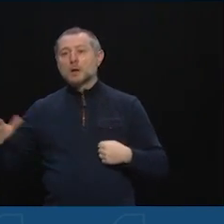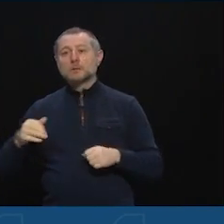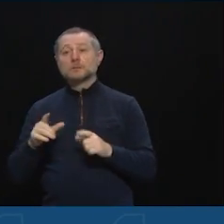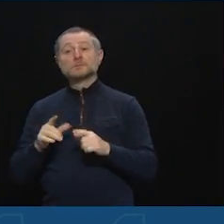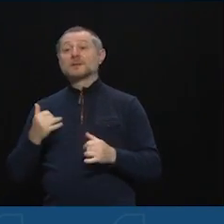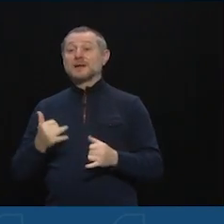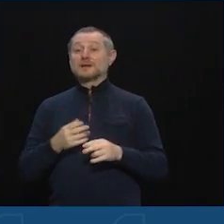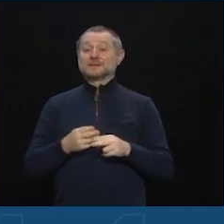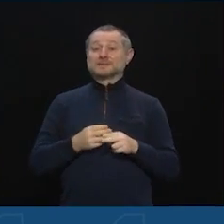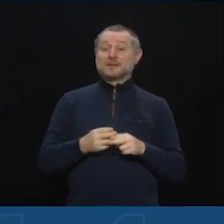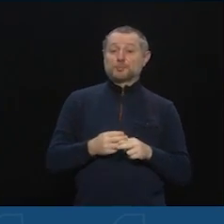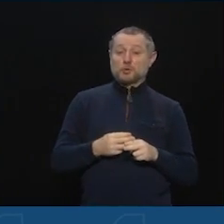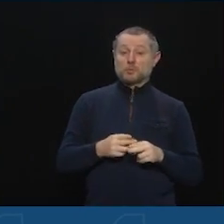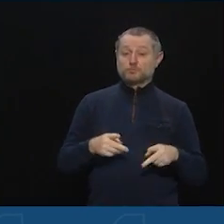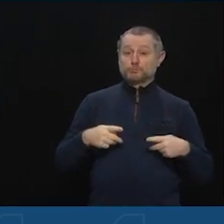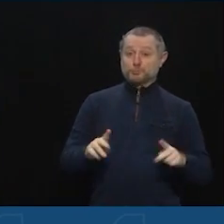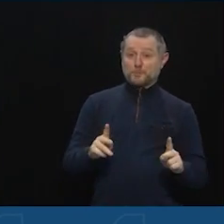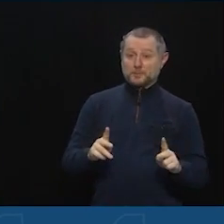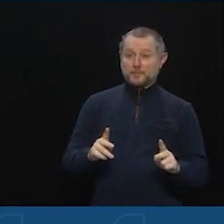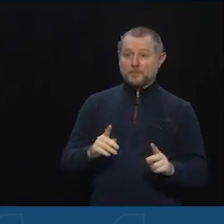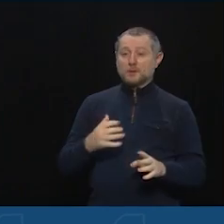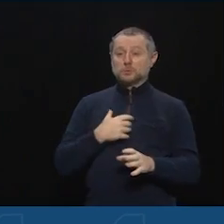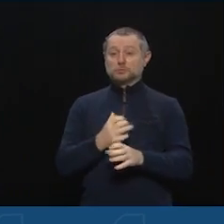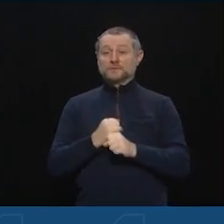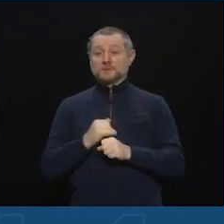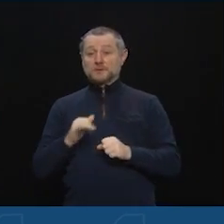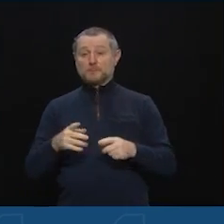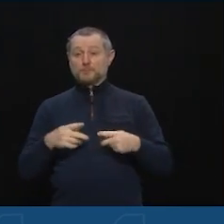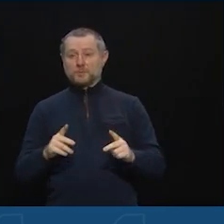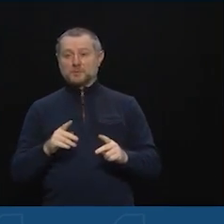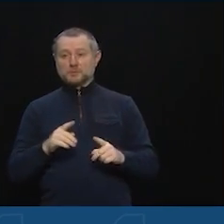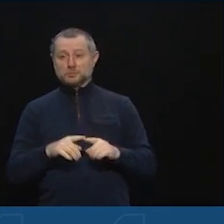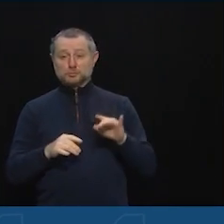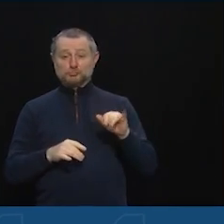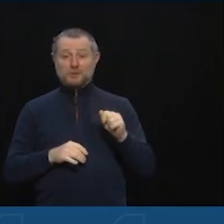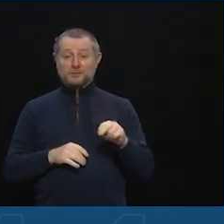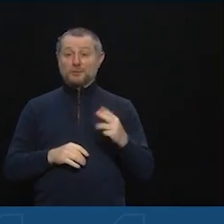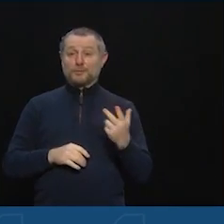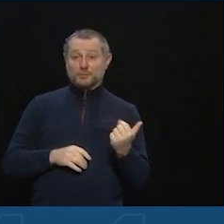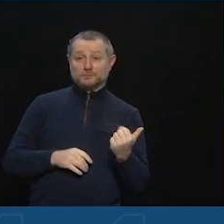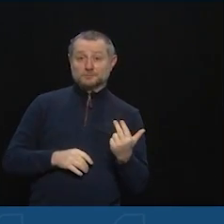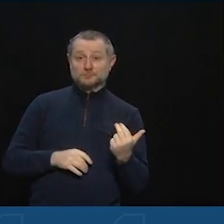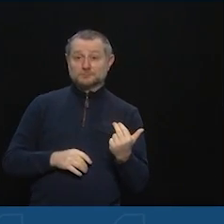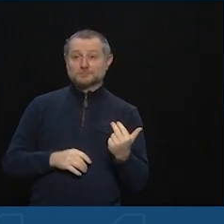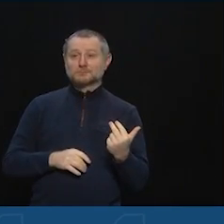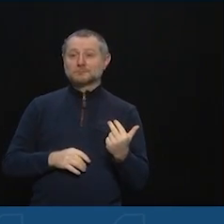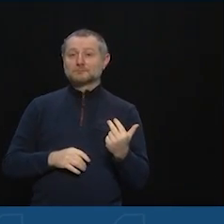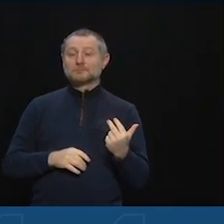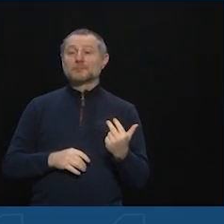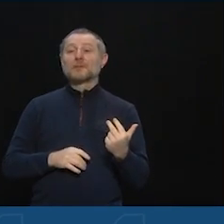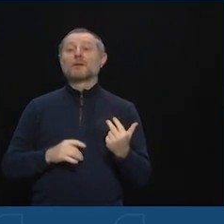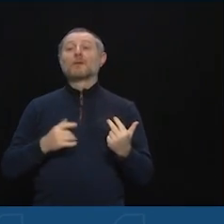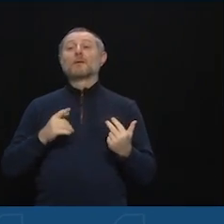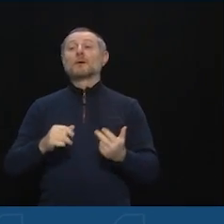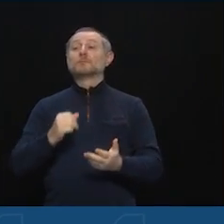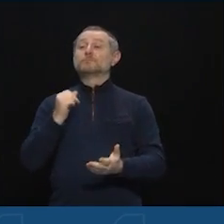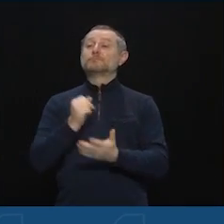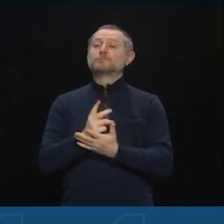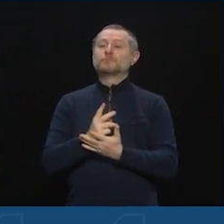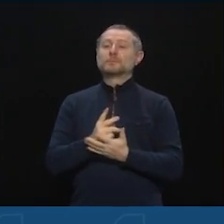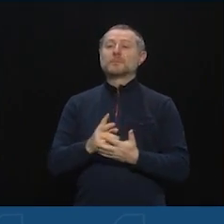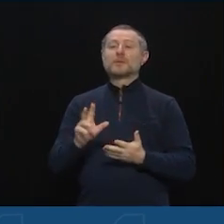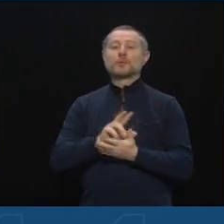permit application, we received your permit on January 13th, and you received it just 3 weeks